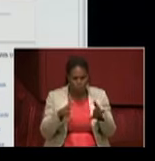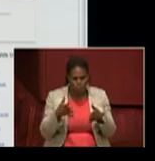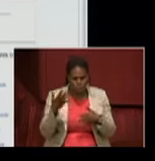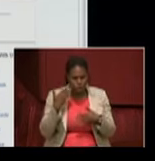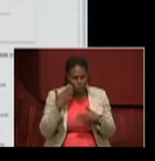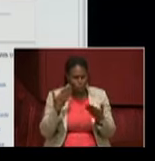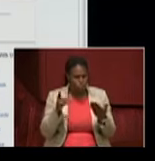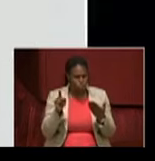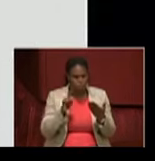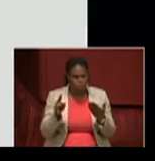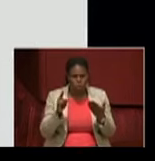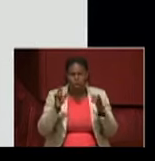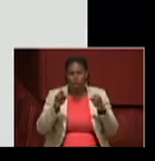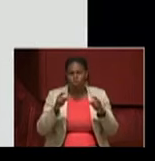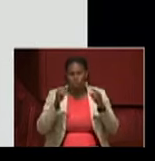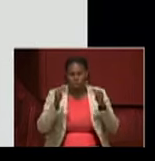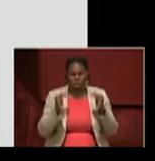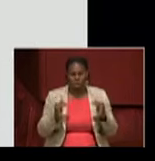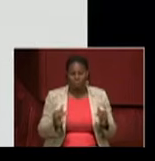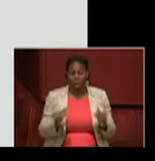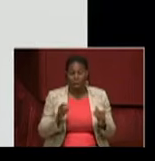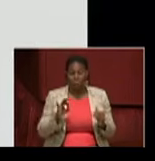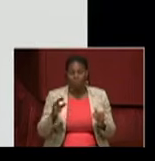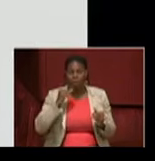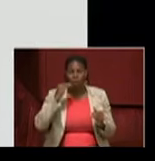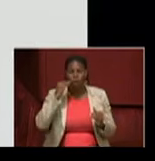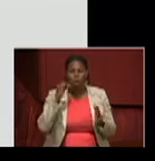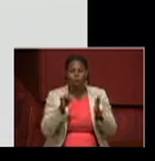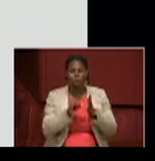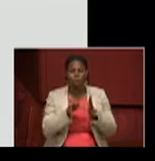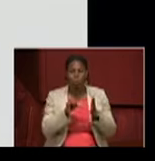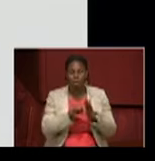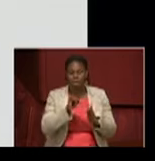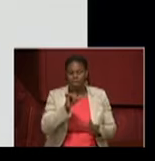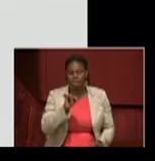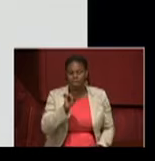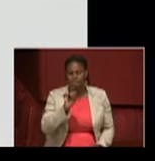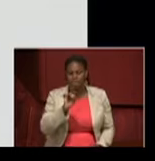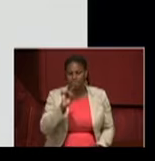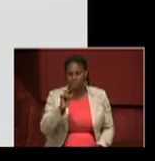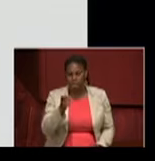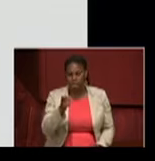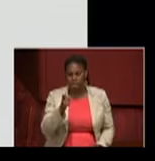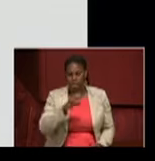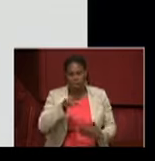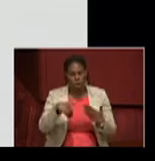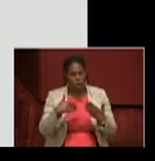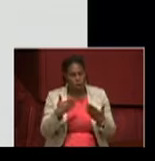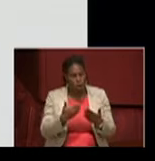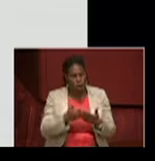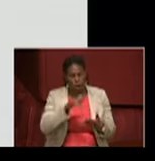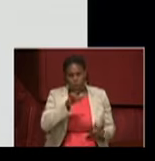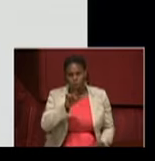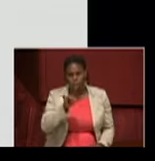bottom of the home page. This index is all links to different sections of the